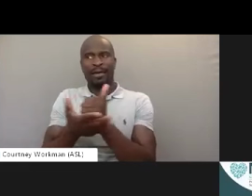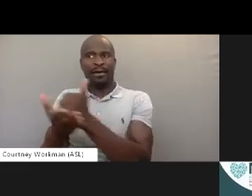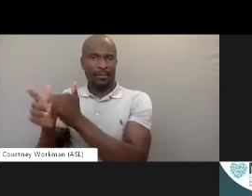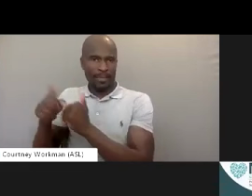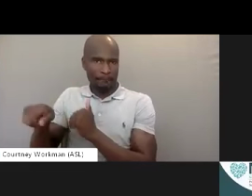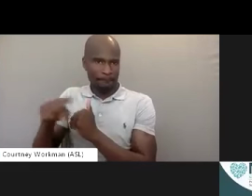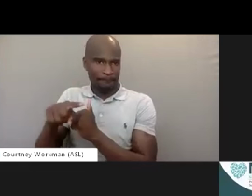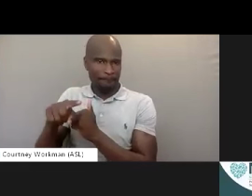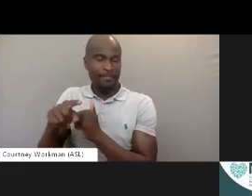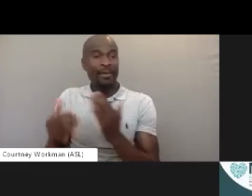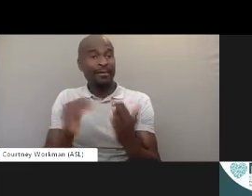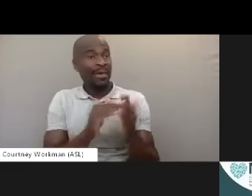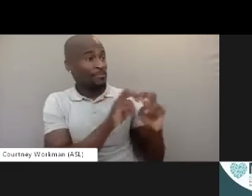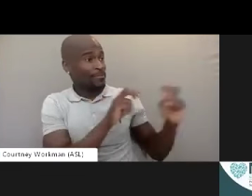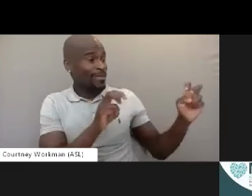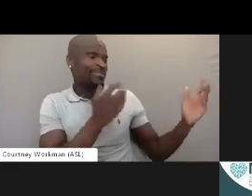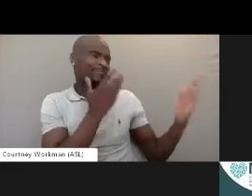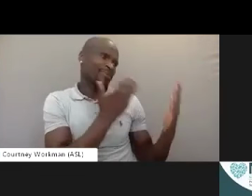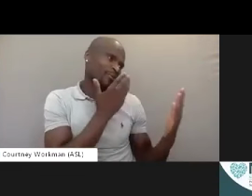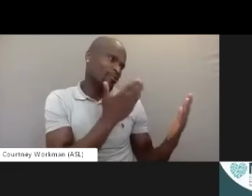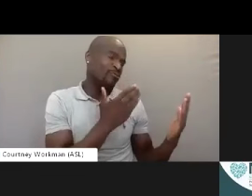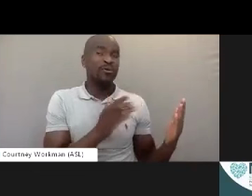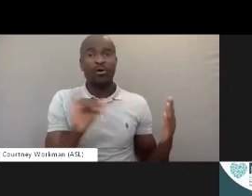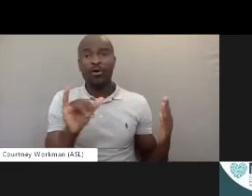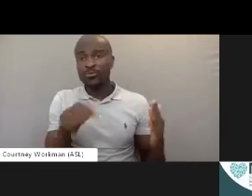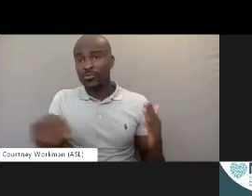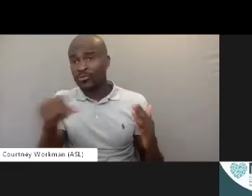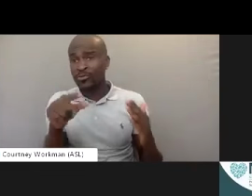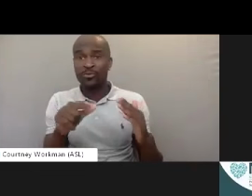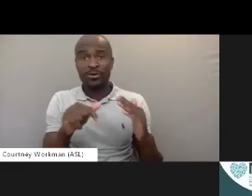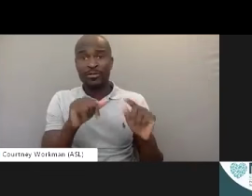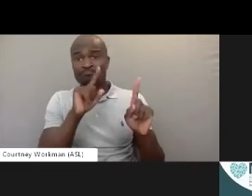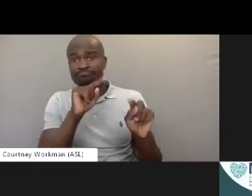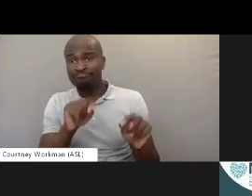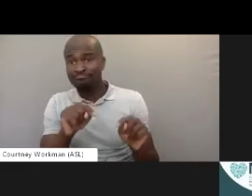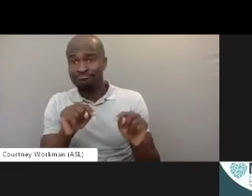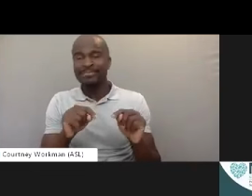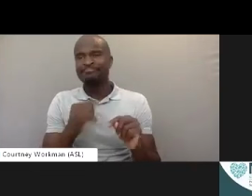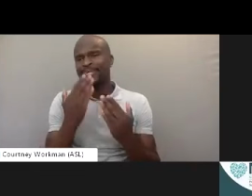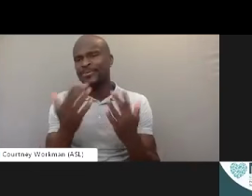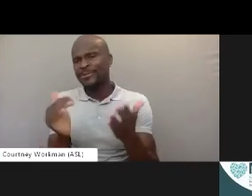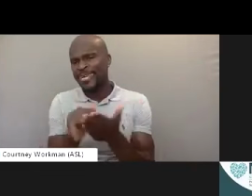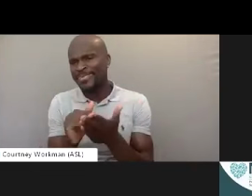and please do take the time for the evaluation. We really do take those very seriously. So thank you again.